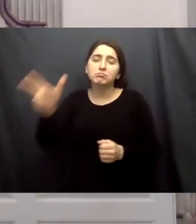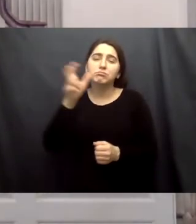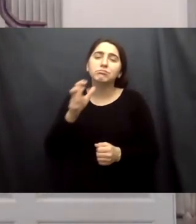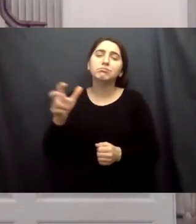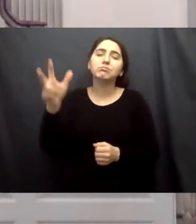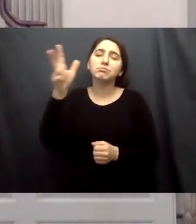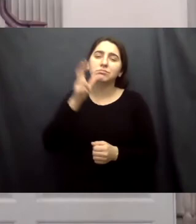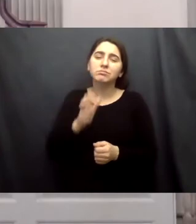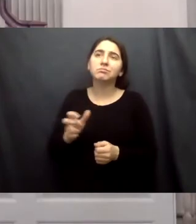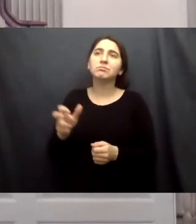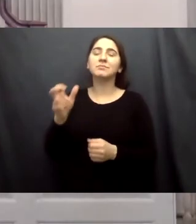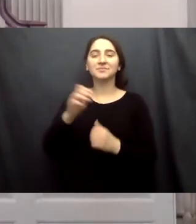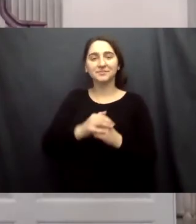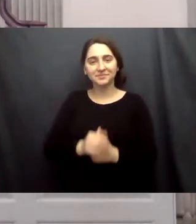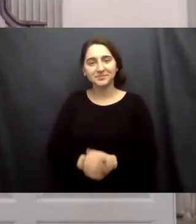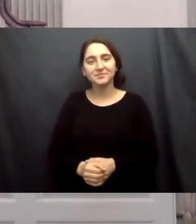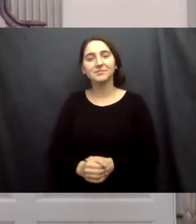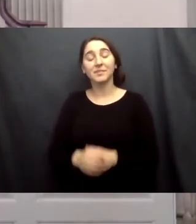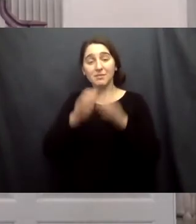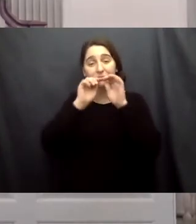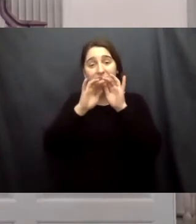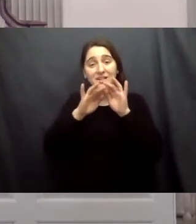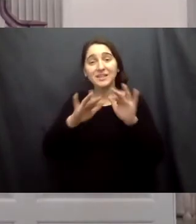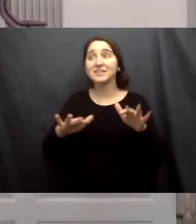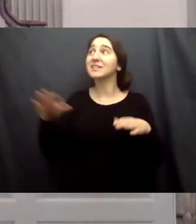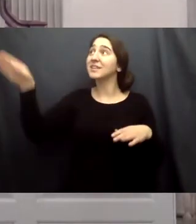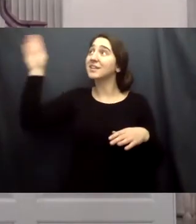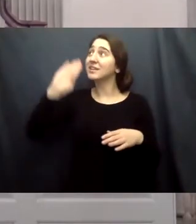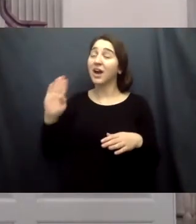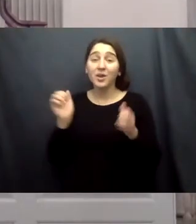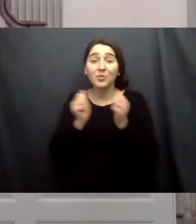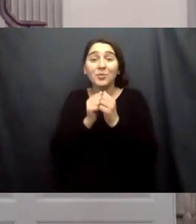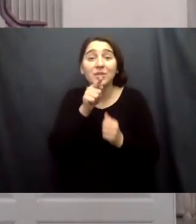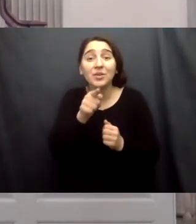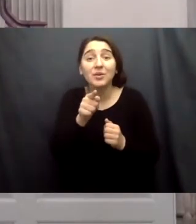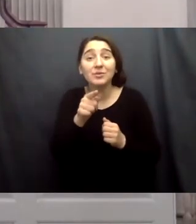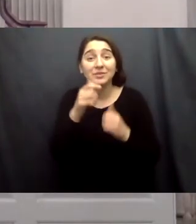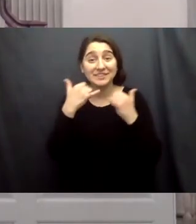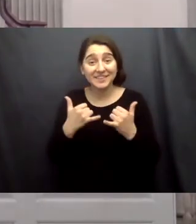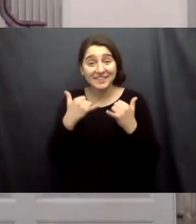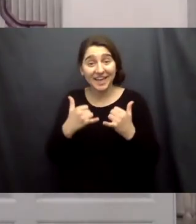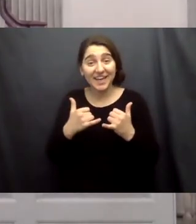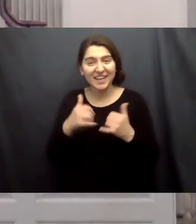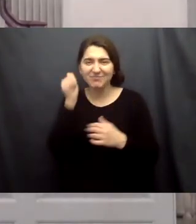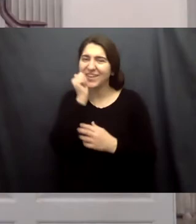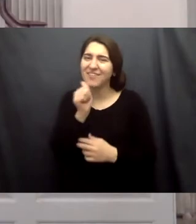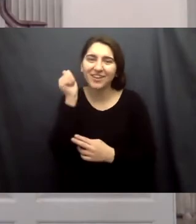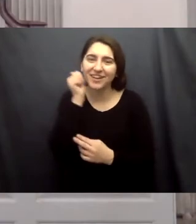presence and listen. And may the blessing of God go with